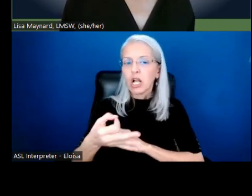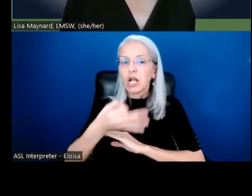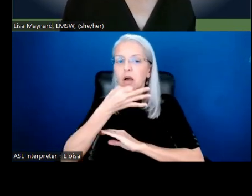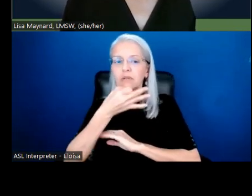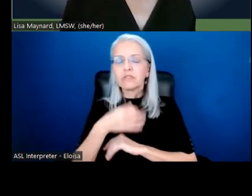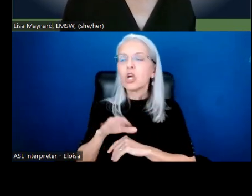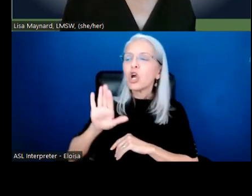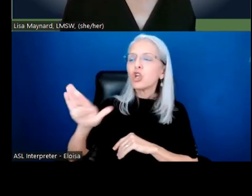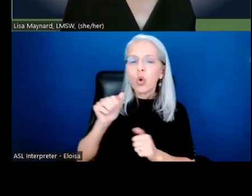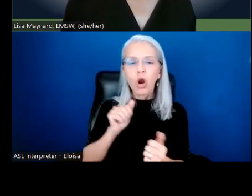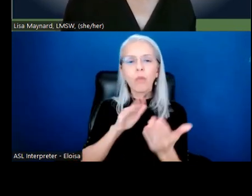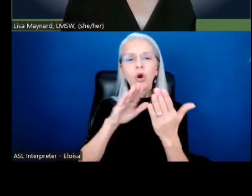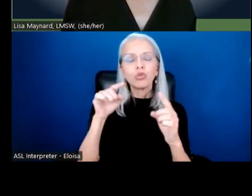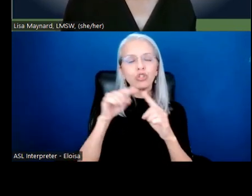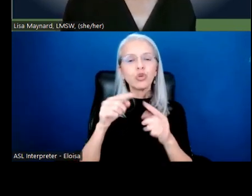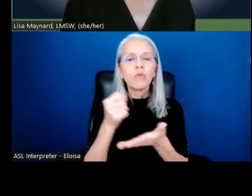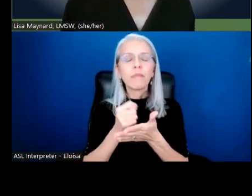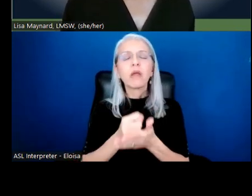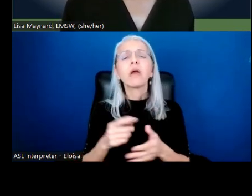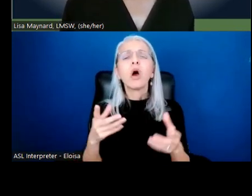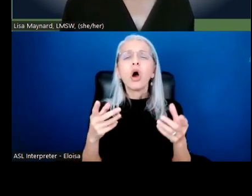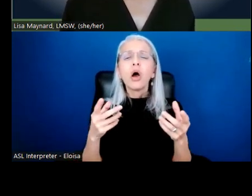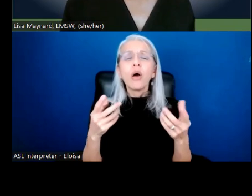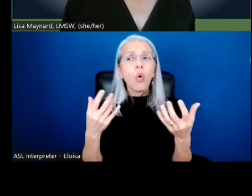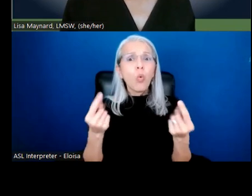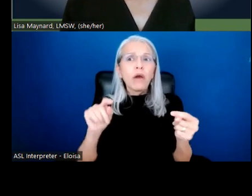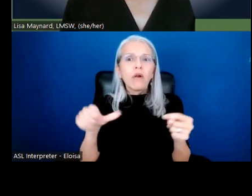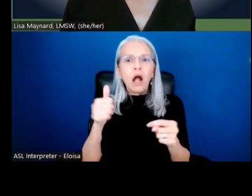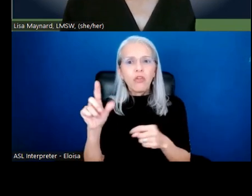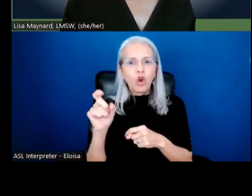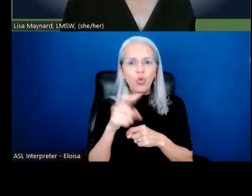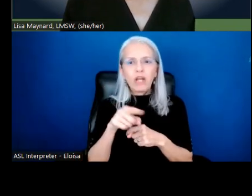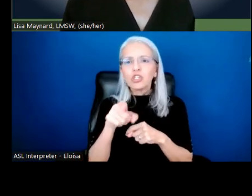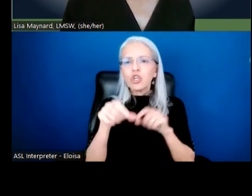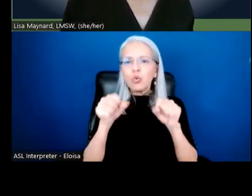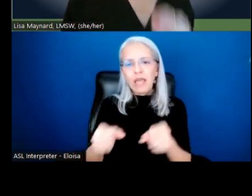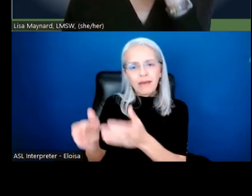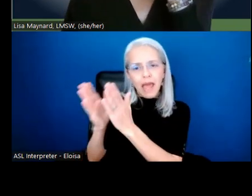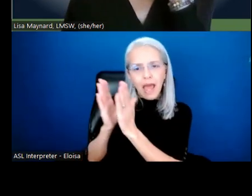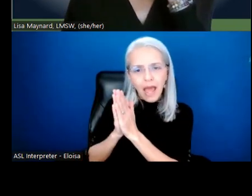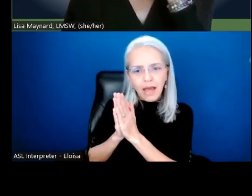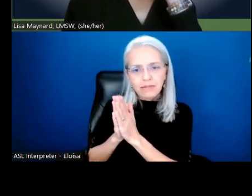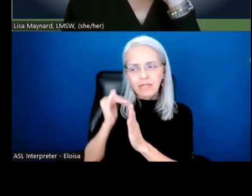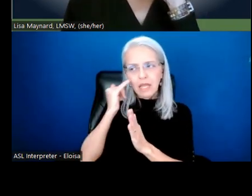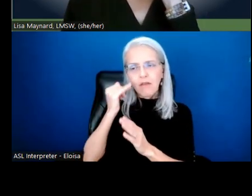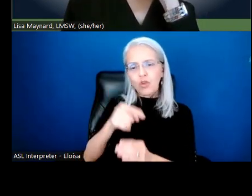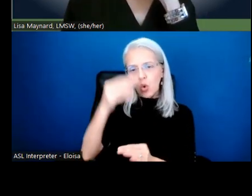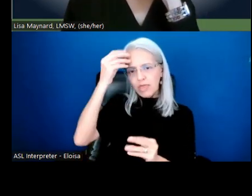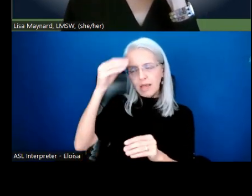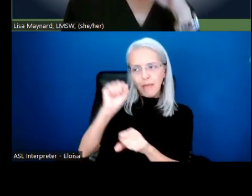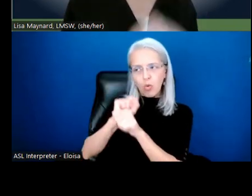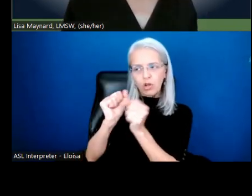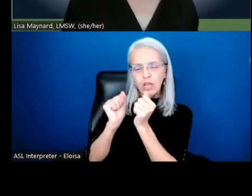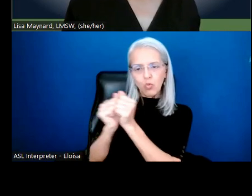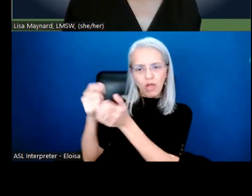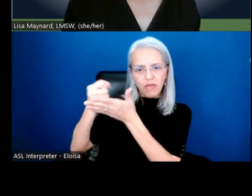therapy. What else might you ask a therapist you're considering to work with your